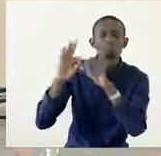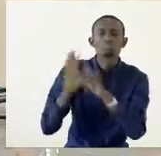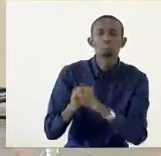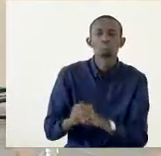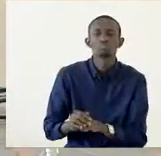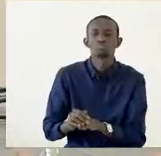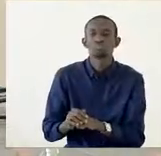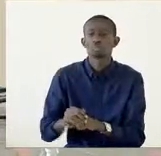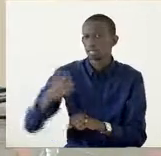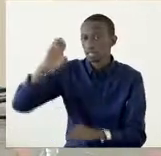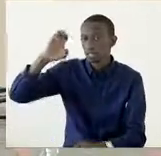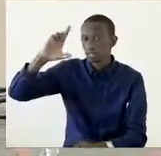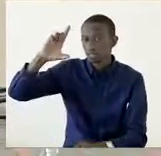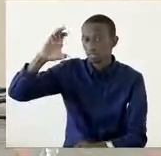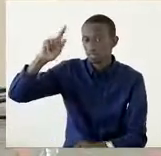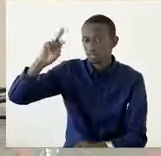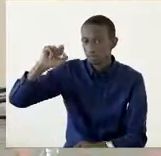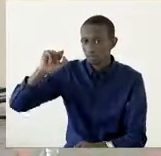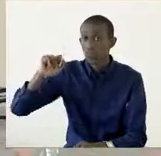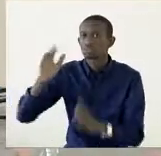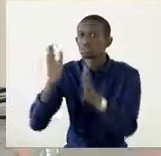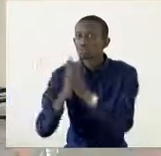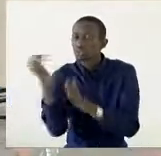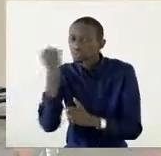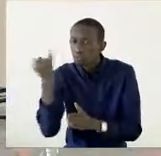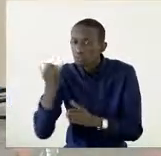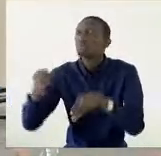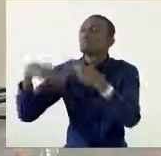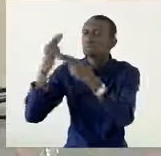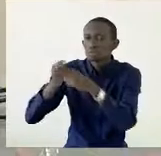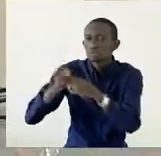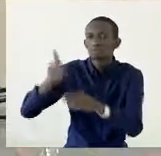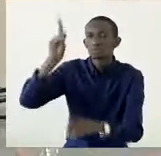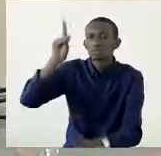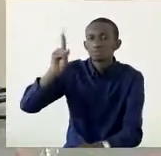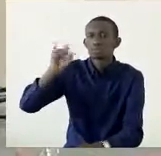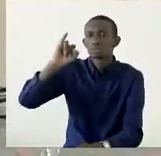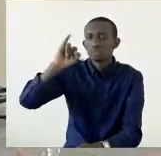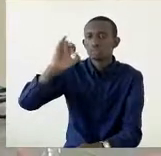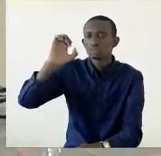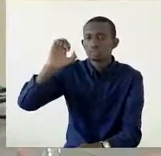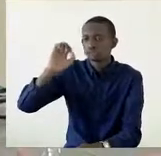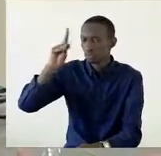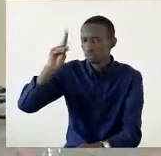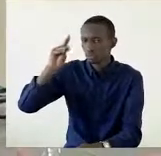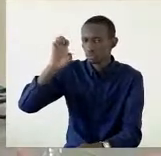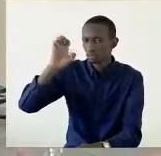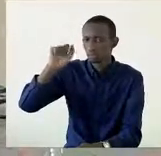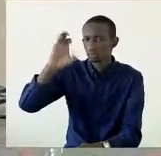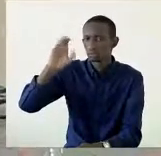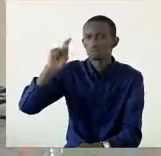Electron withdrawing are deactivators, whereas electron donating, these ones